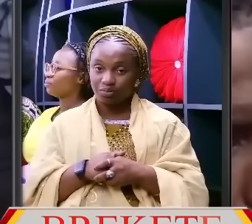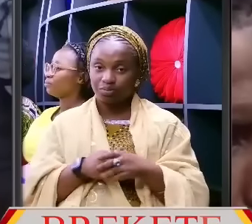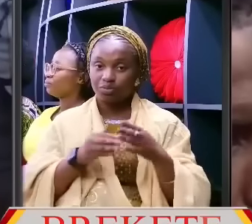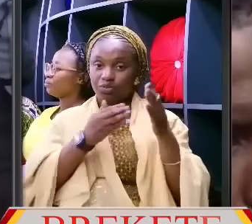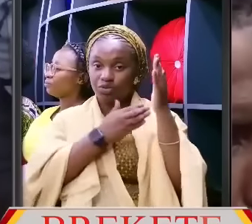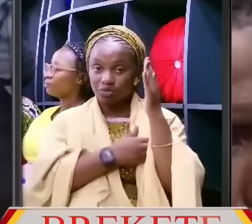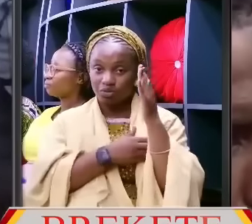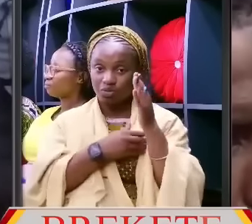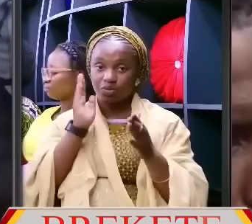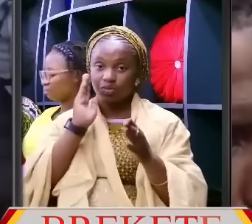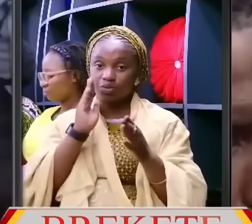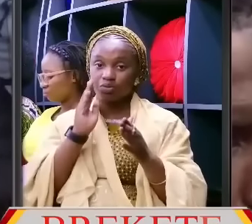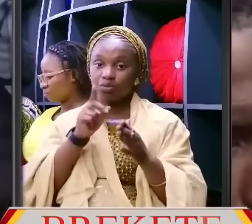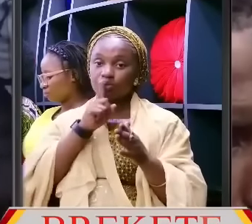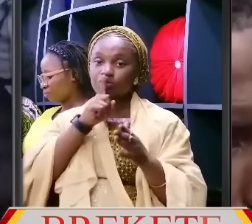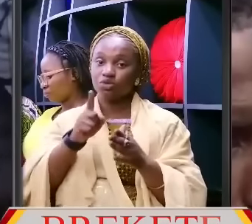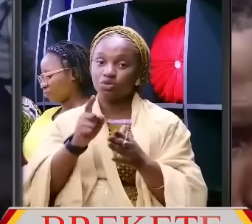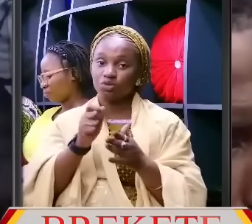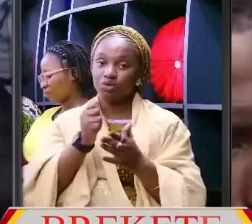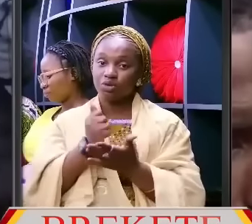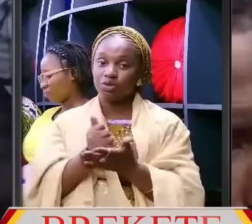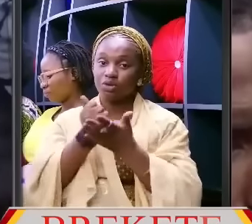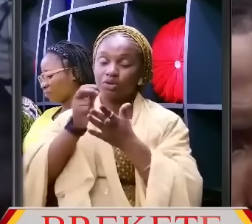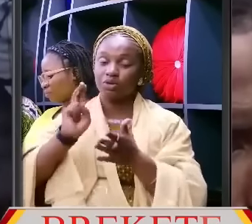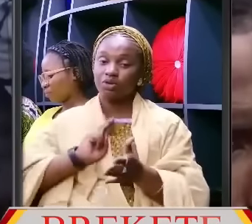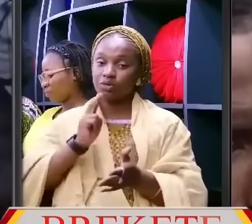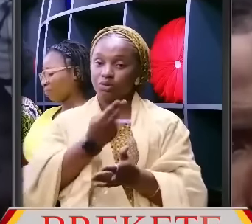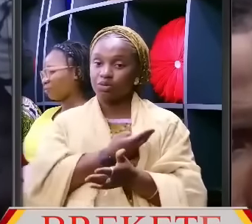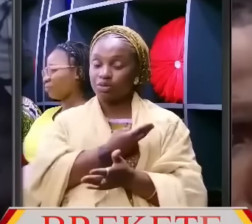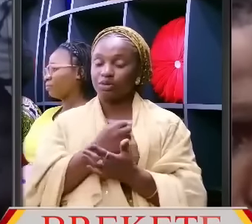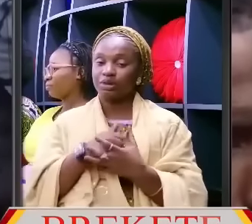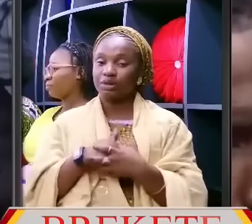God go make shame catch devil.